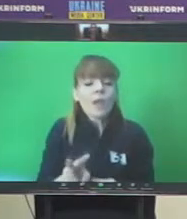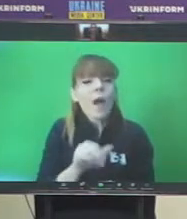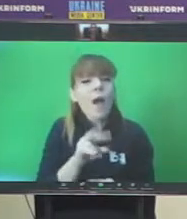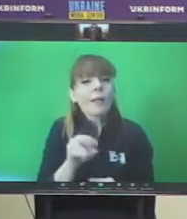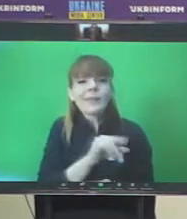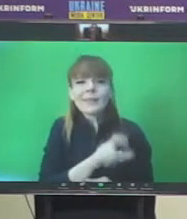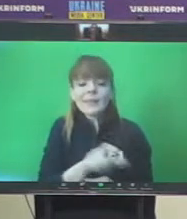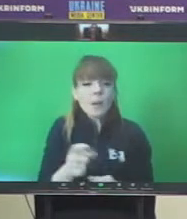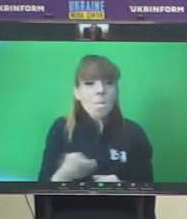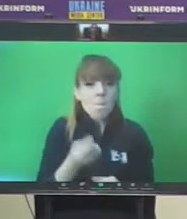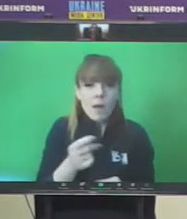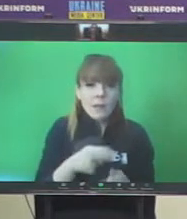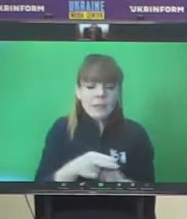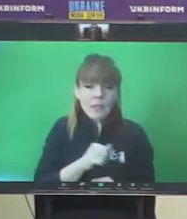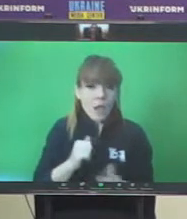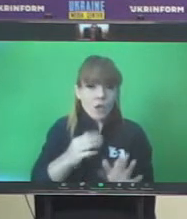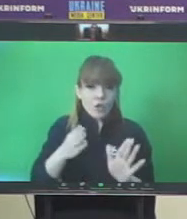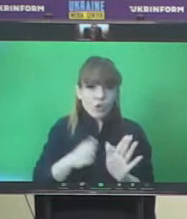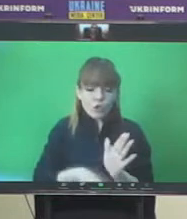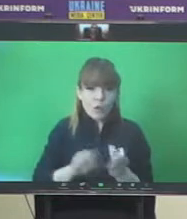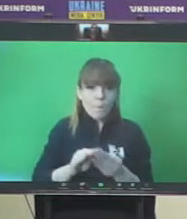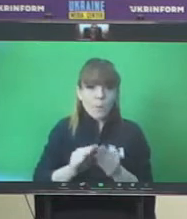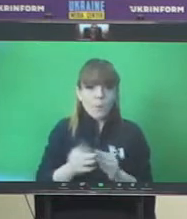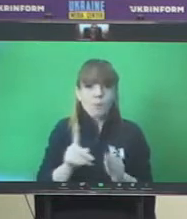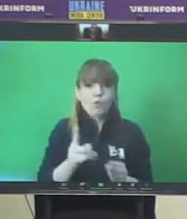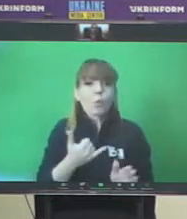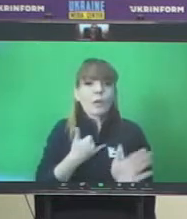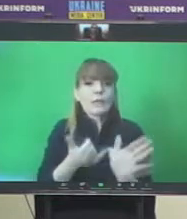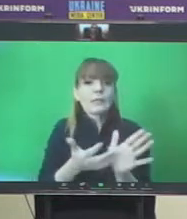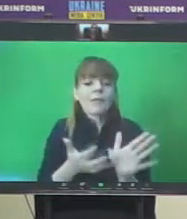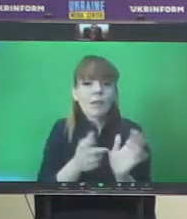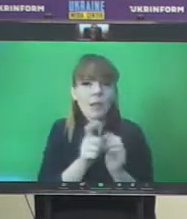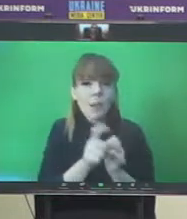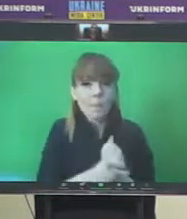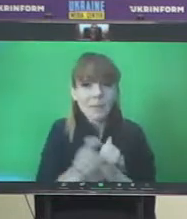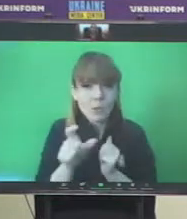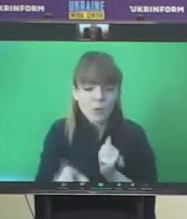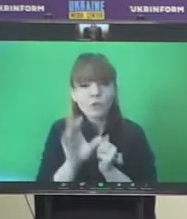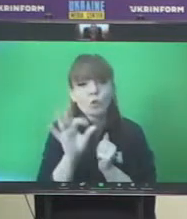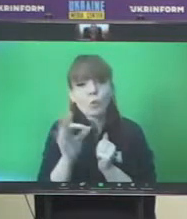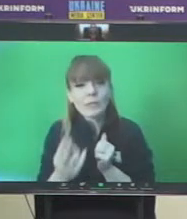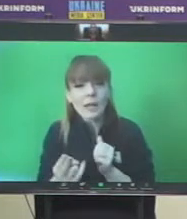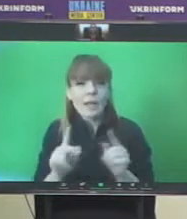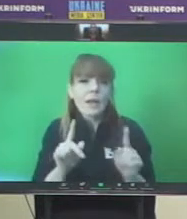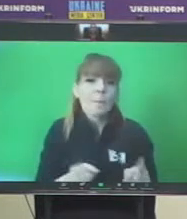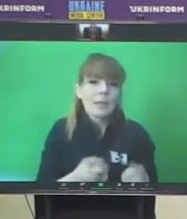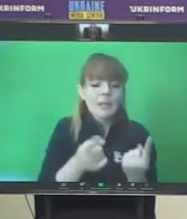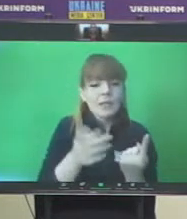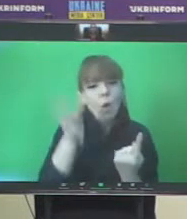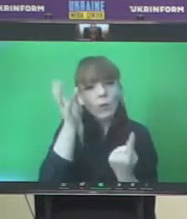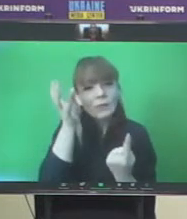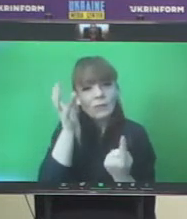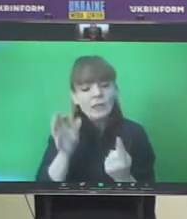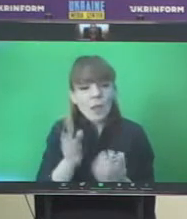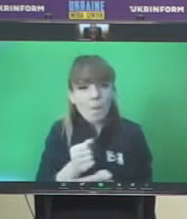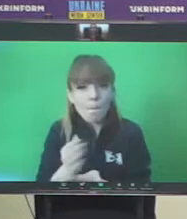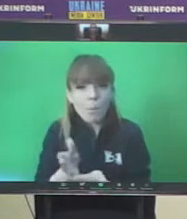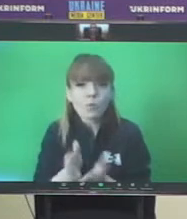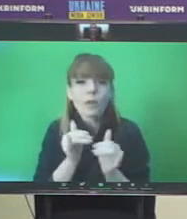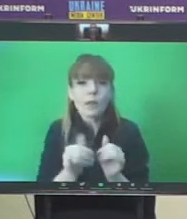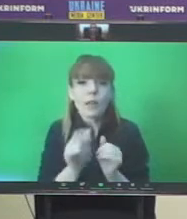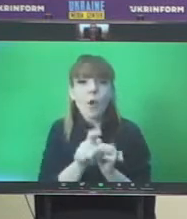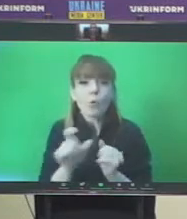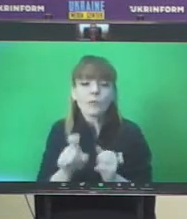number of such people, unfortunately, is probably the biggest problem, that there is a lack of personnel and social